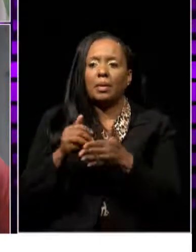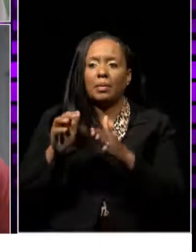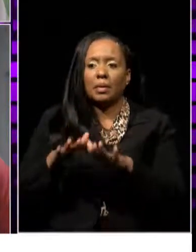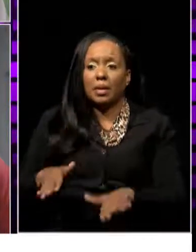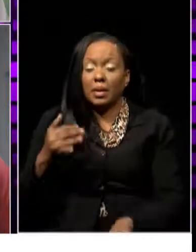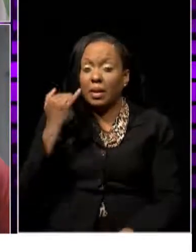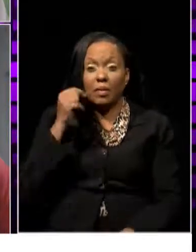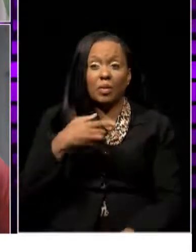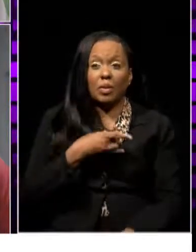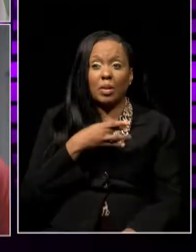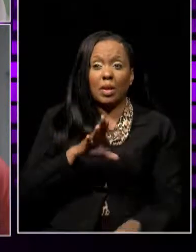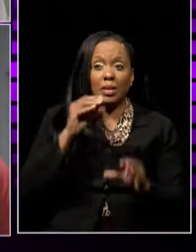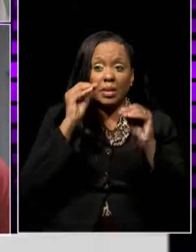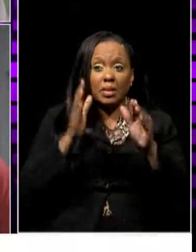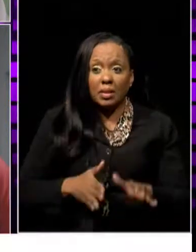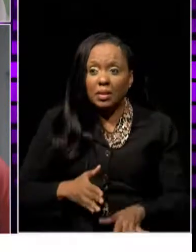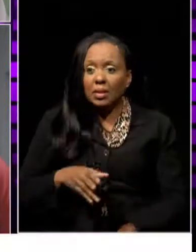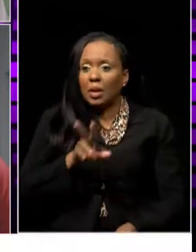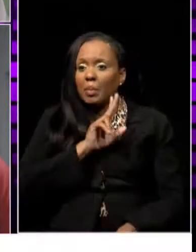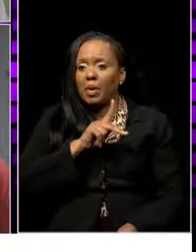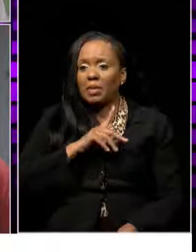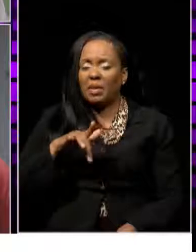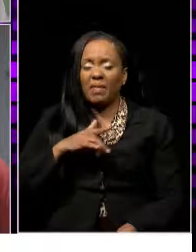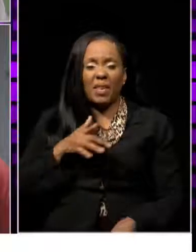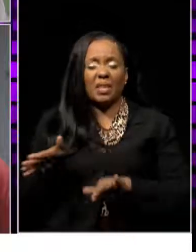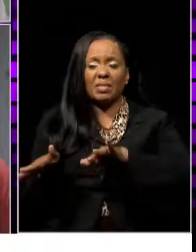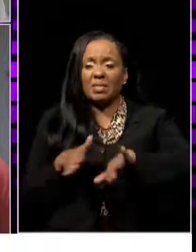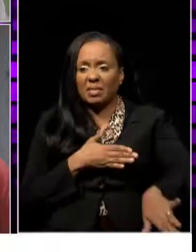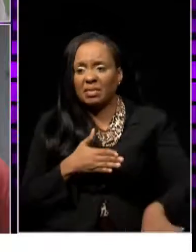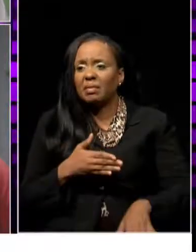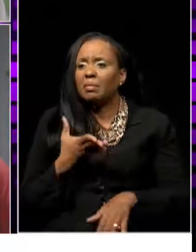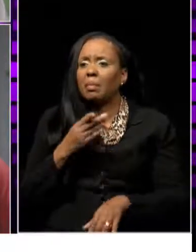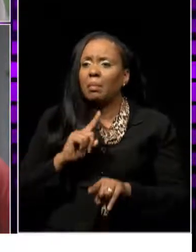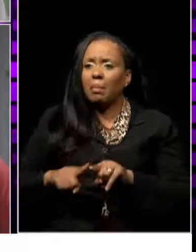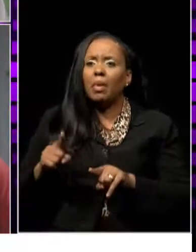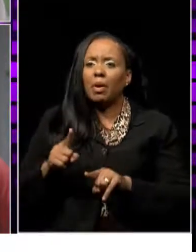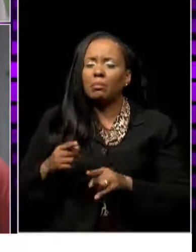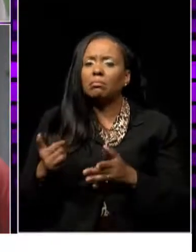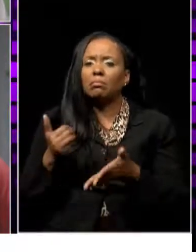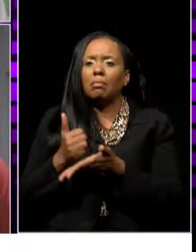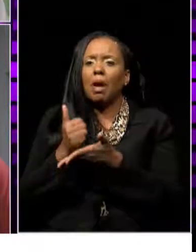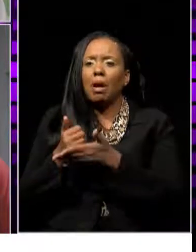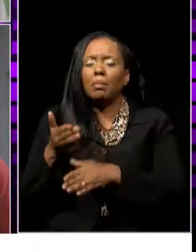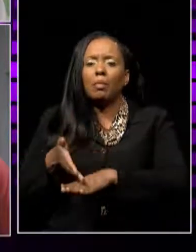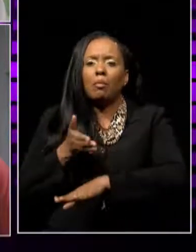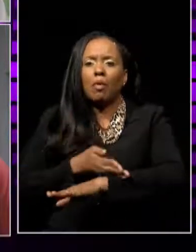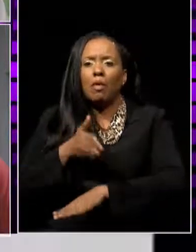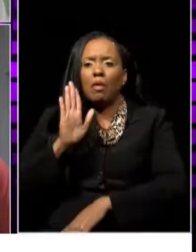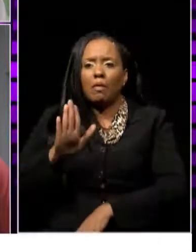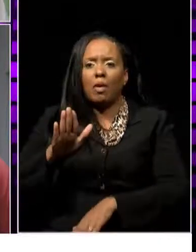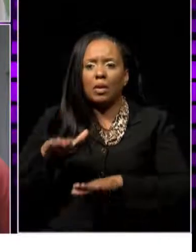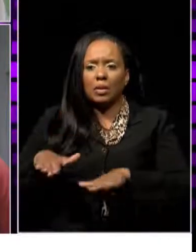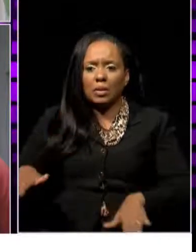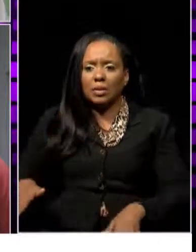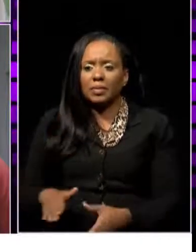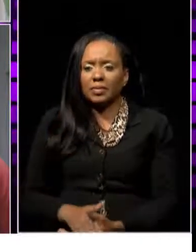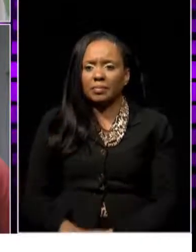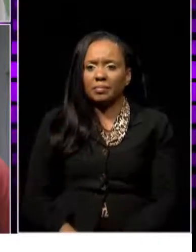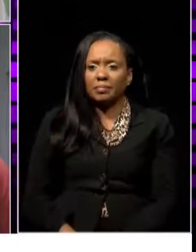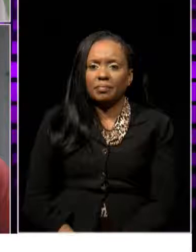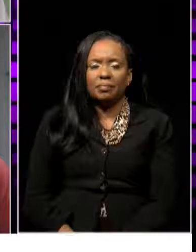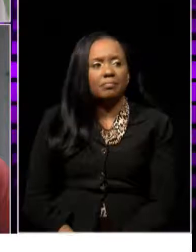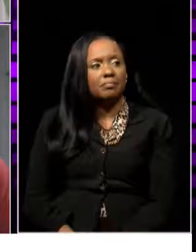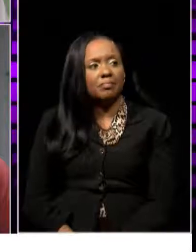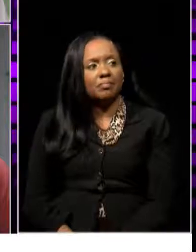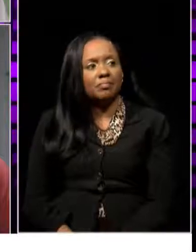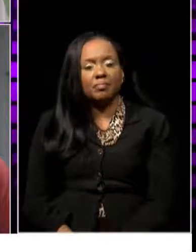teacher, put your personal feelings aside and just do what you need to do for the betterment of your child. Thank you very much. Now, once